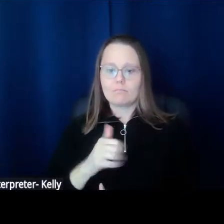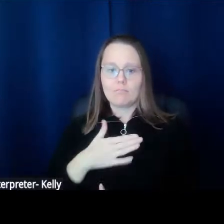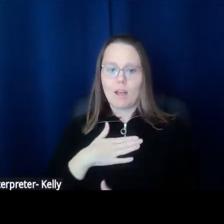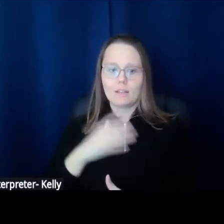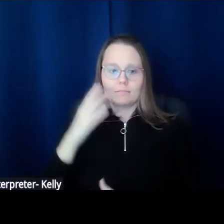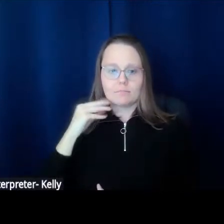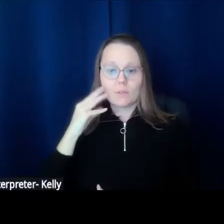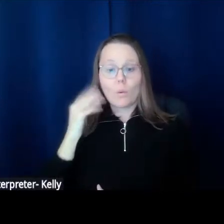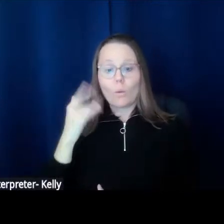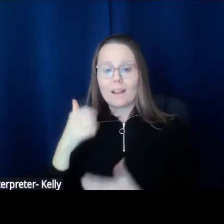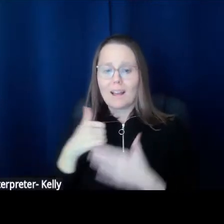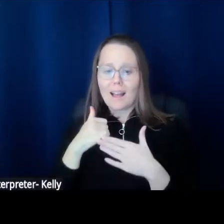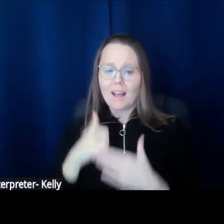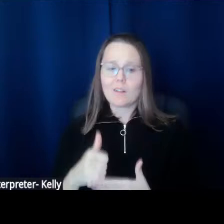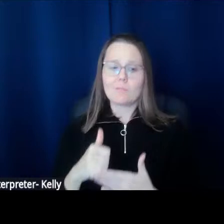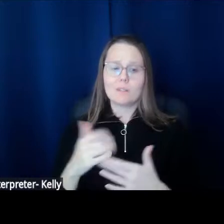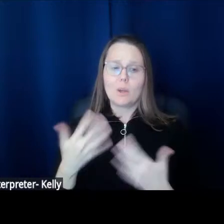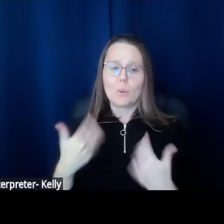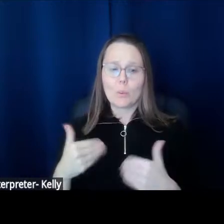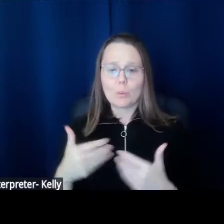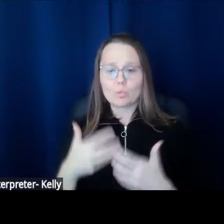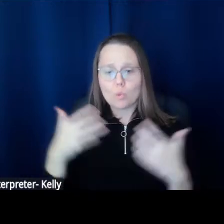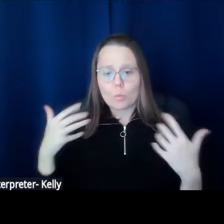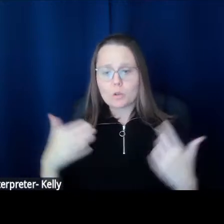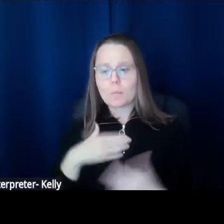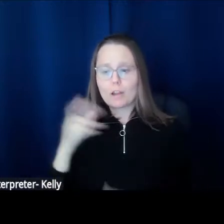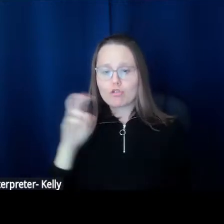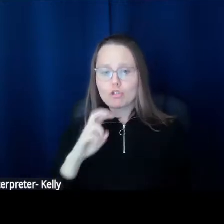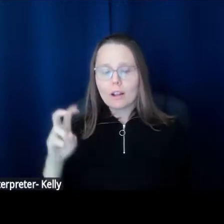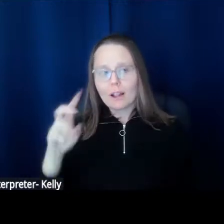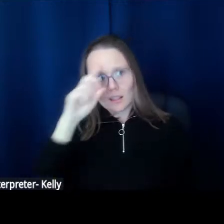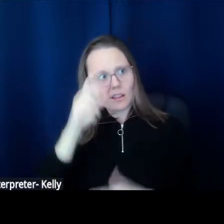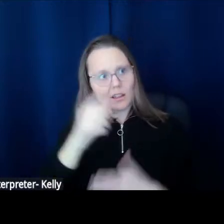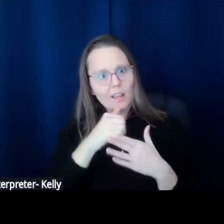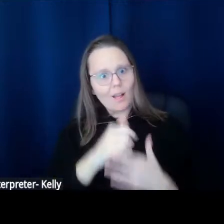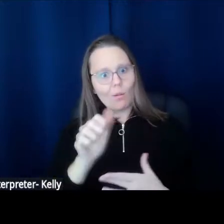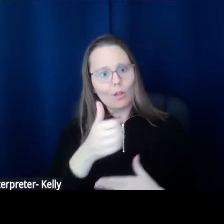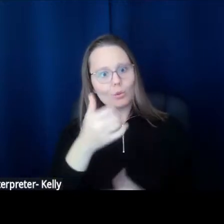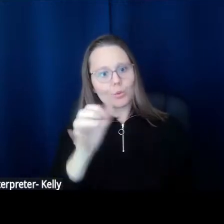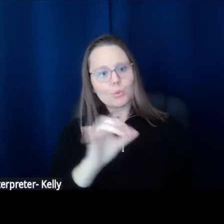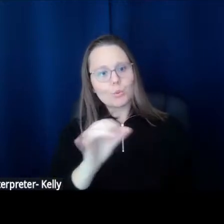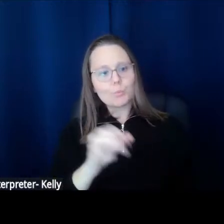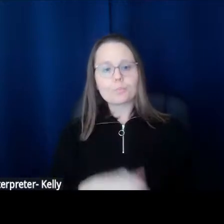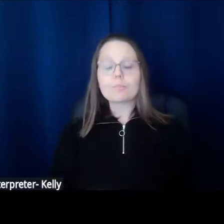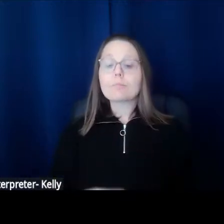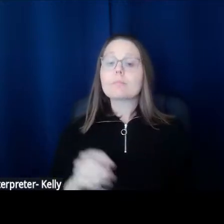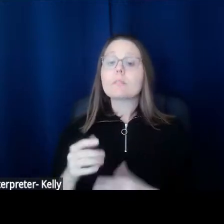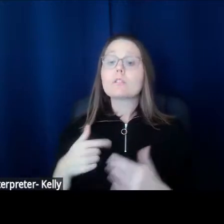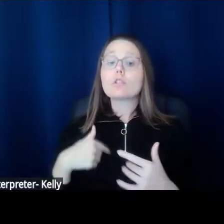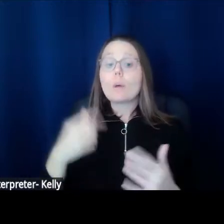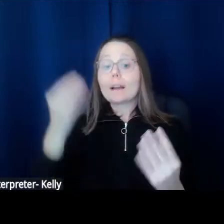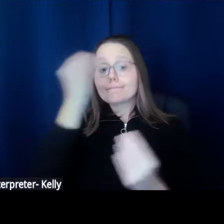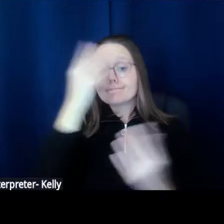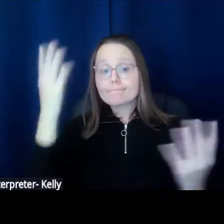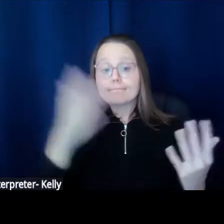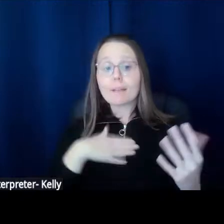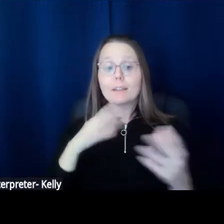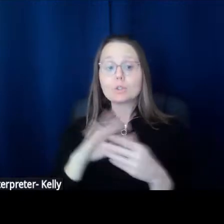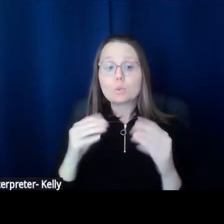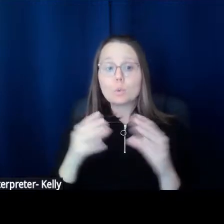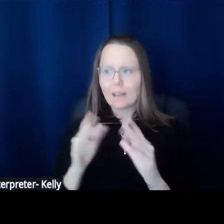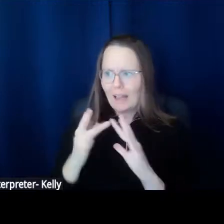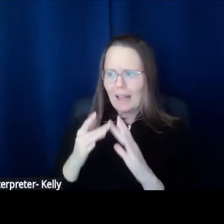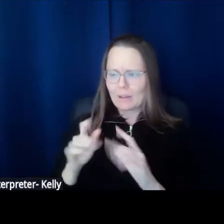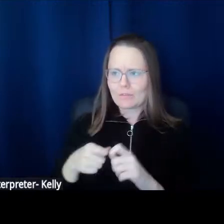it's helped me so much in my journey, and I believe it's also helped others. I started sharing my story online. I'll wrap up soon, I promise.